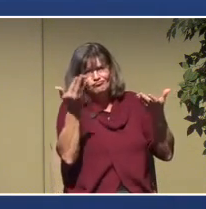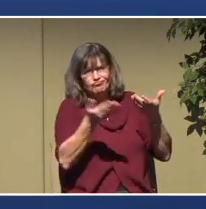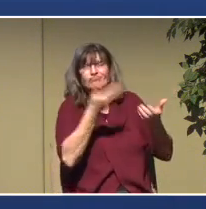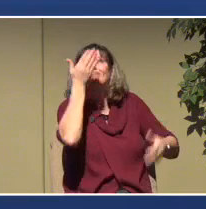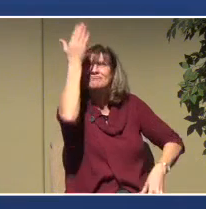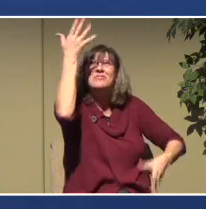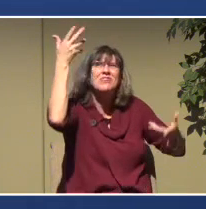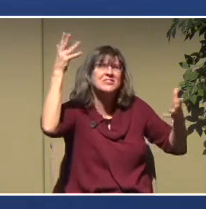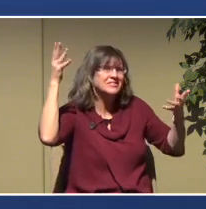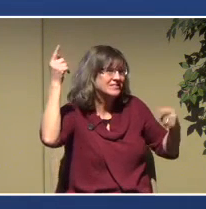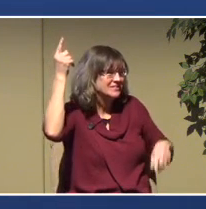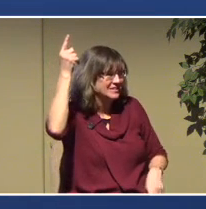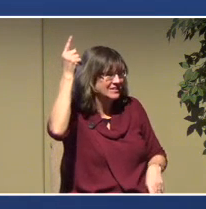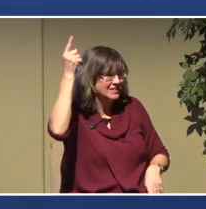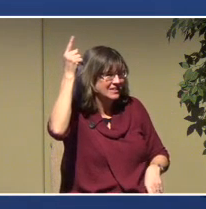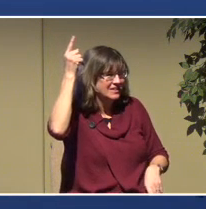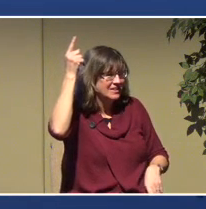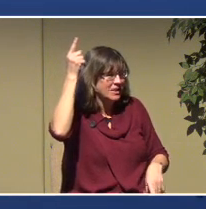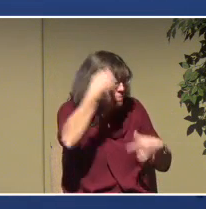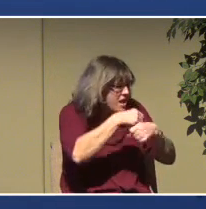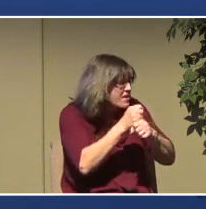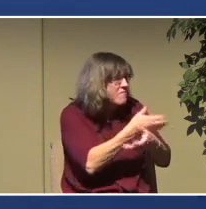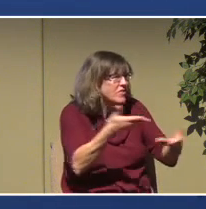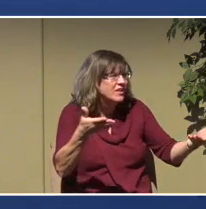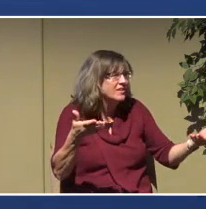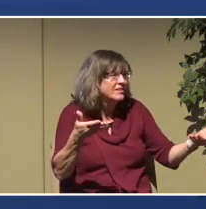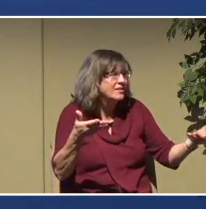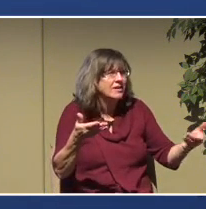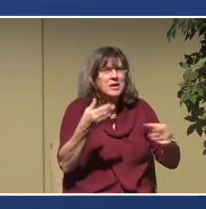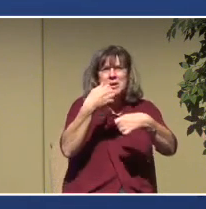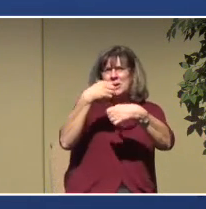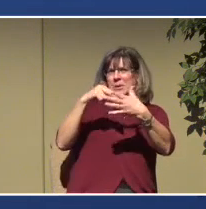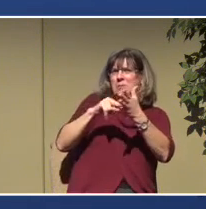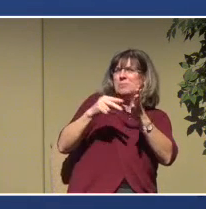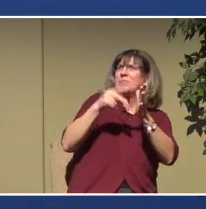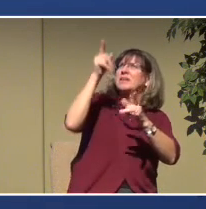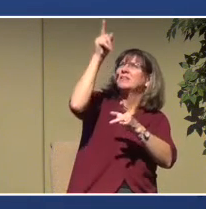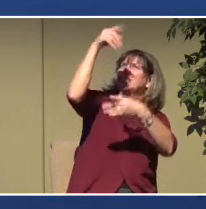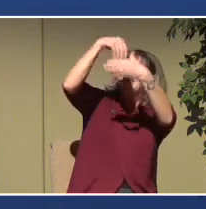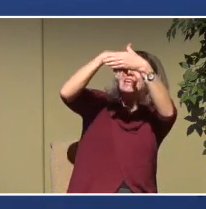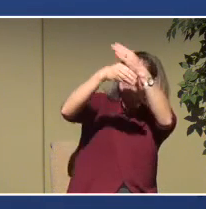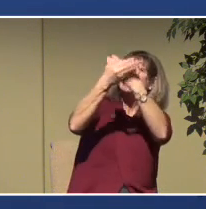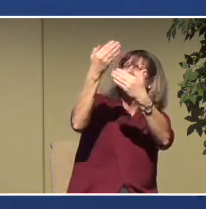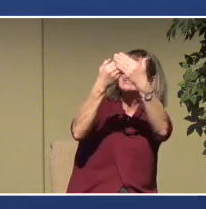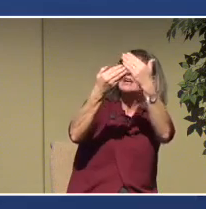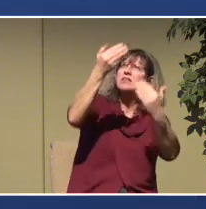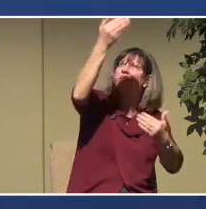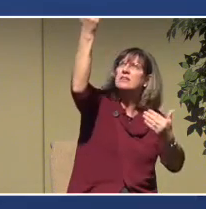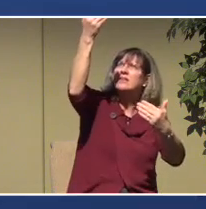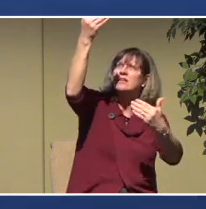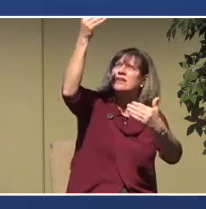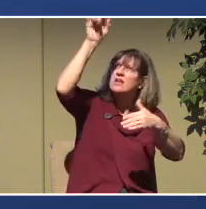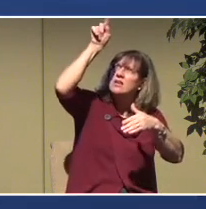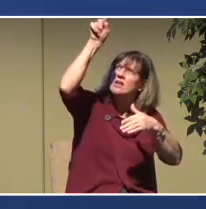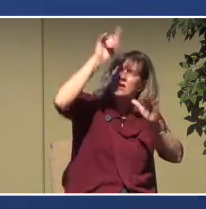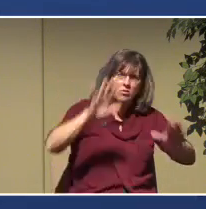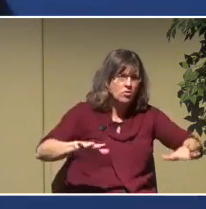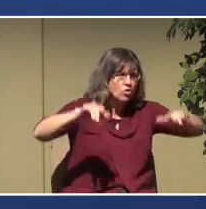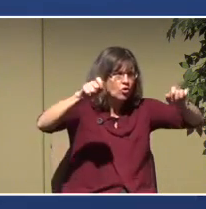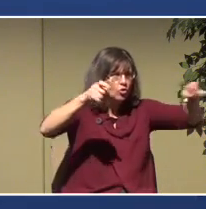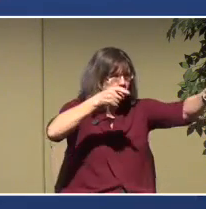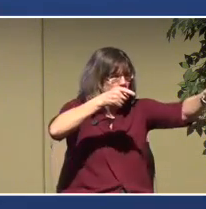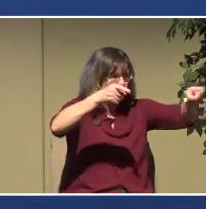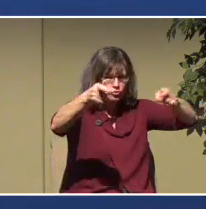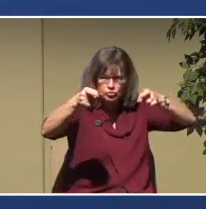And that means then that it's in his hands and under his control. Even when things